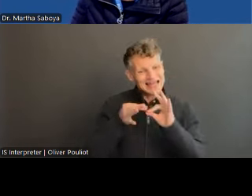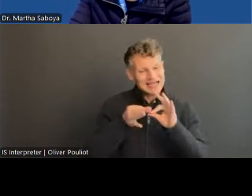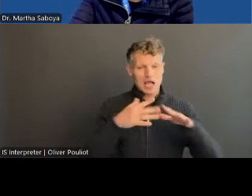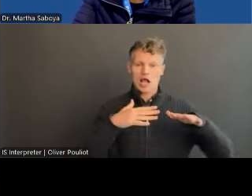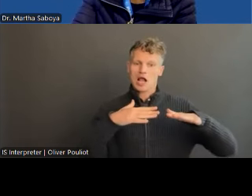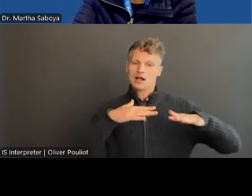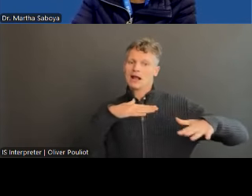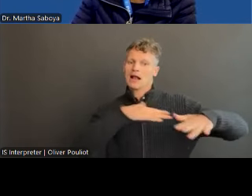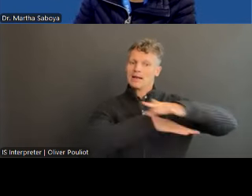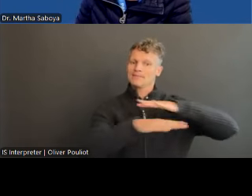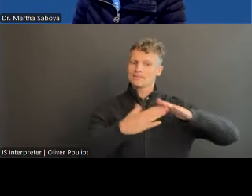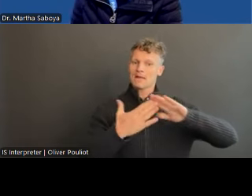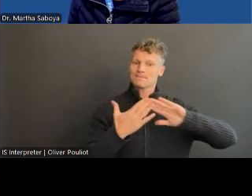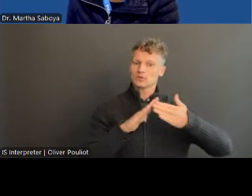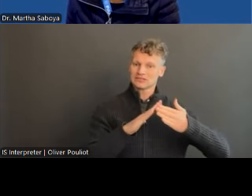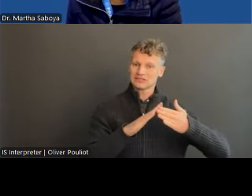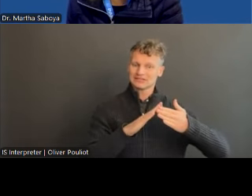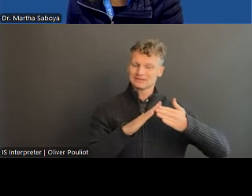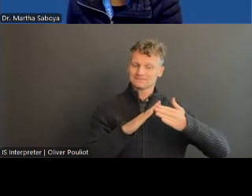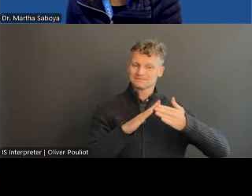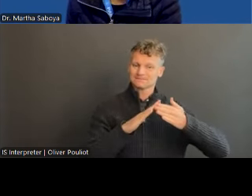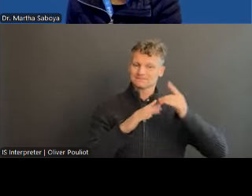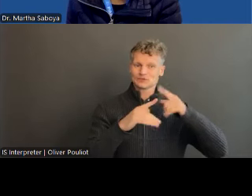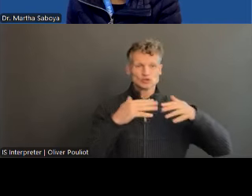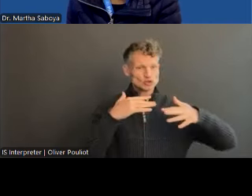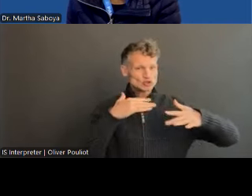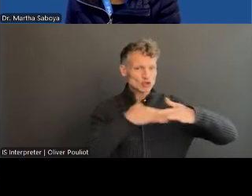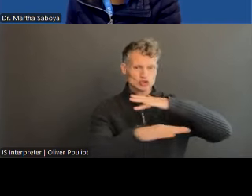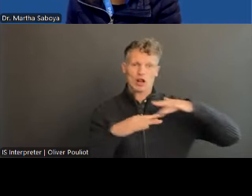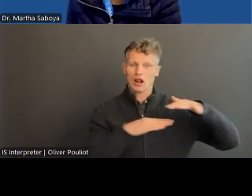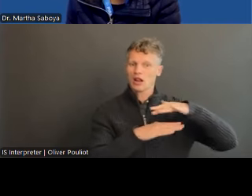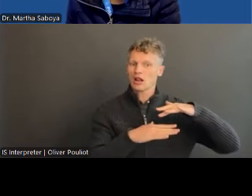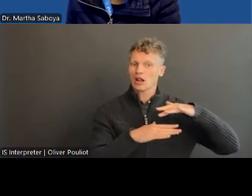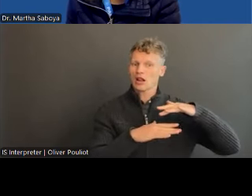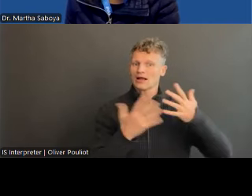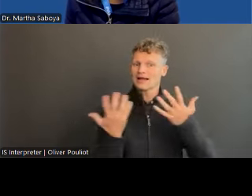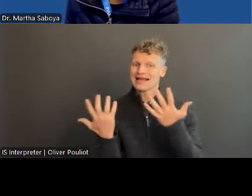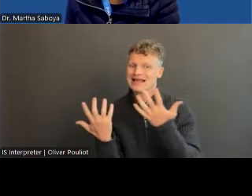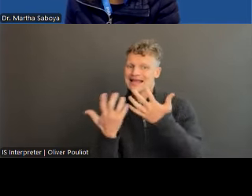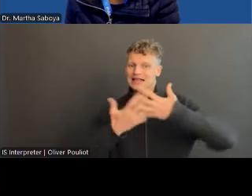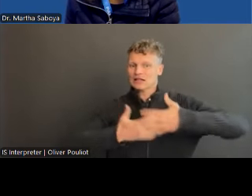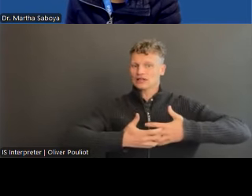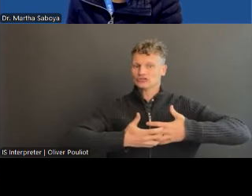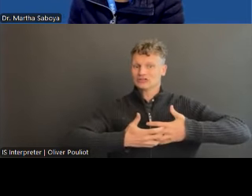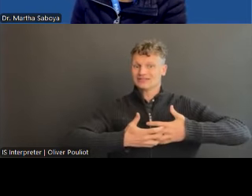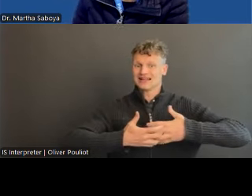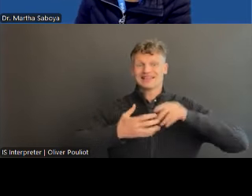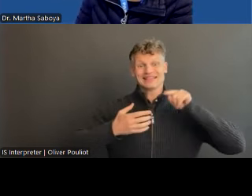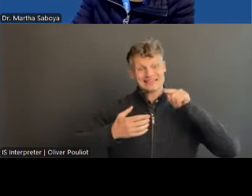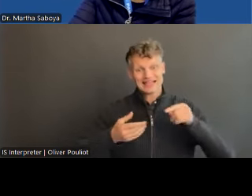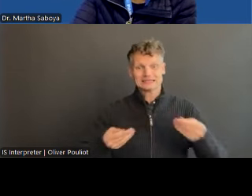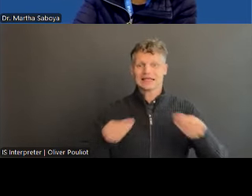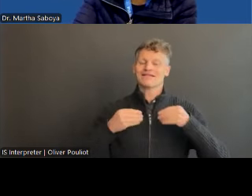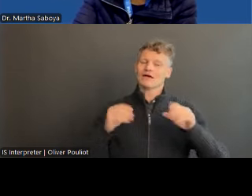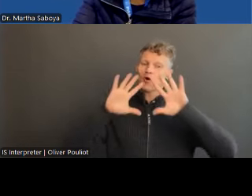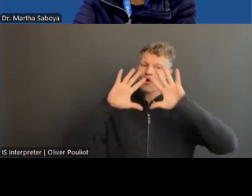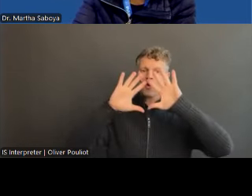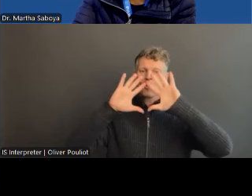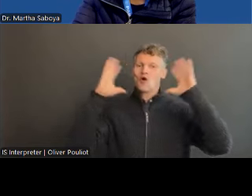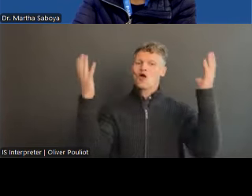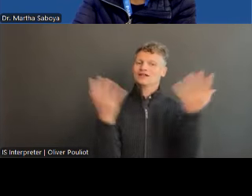of health integration if we really want to have holistic health outcomes and improve the